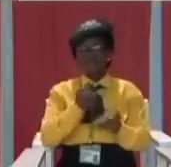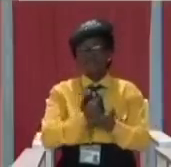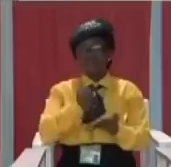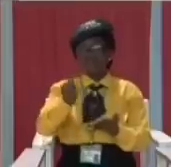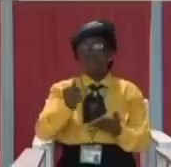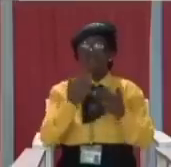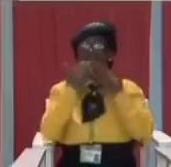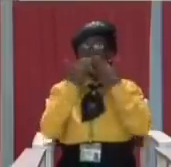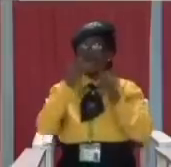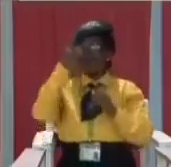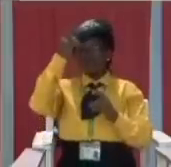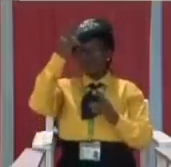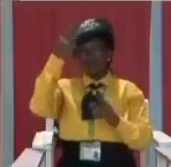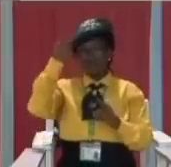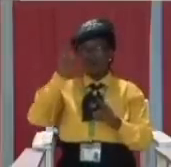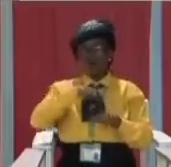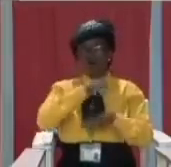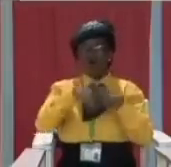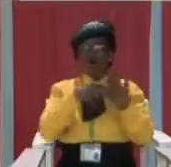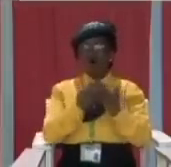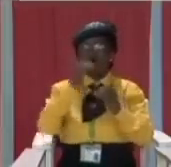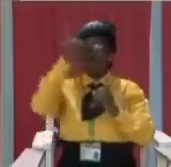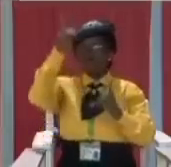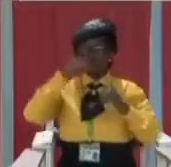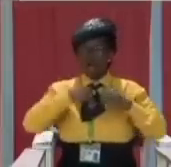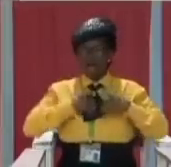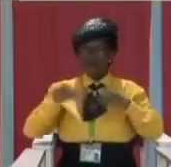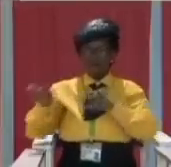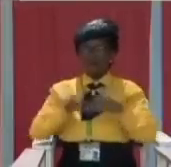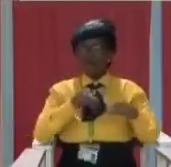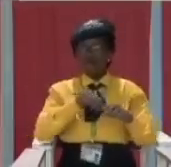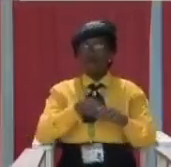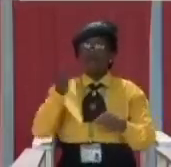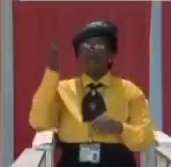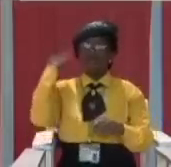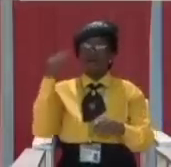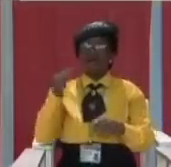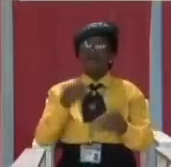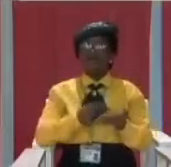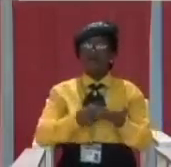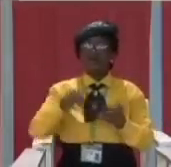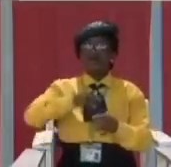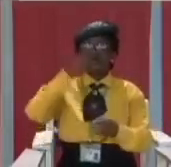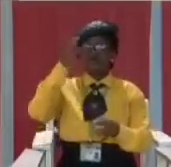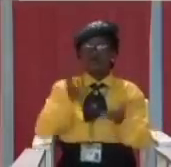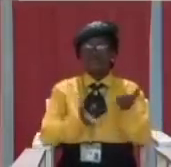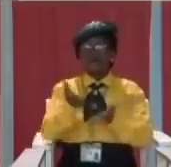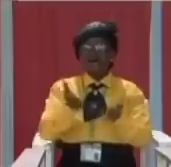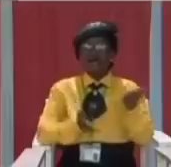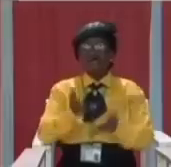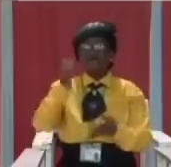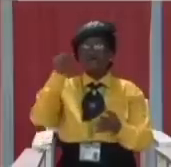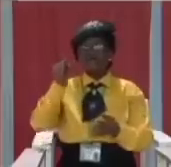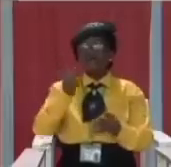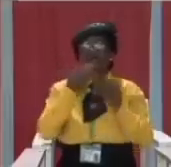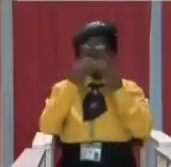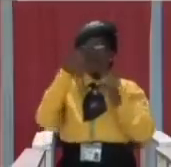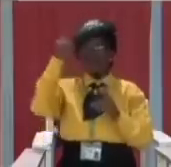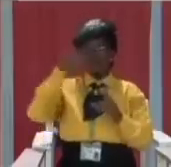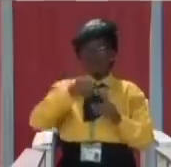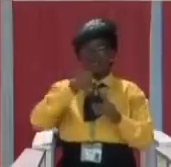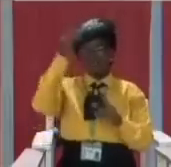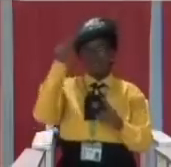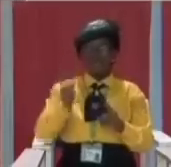Thank you for all you've done in the past Holy Ghost services. Thank you especially for what you did during your